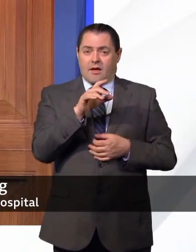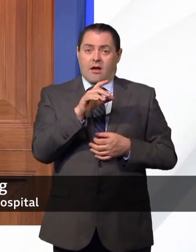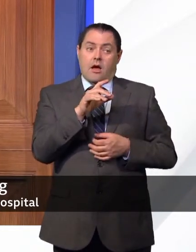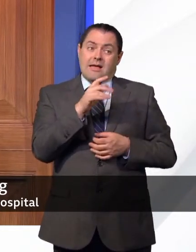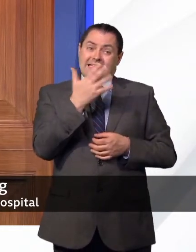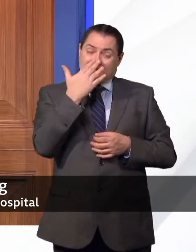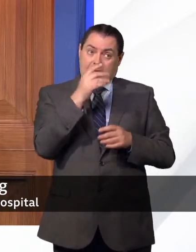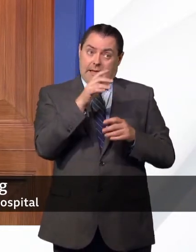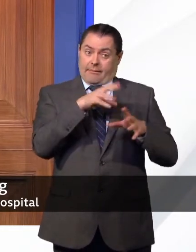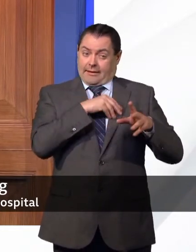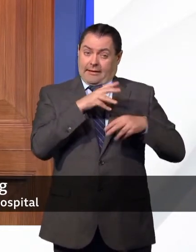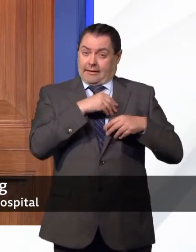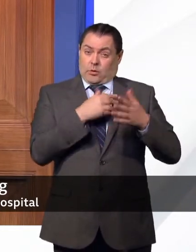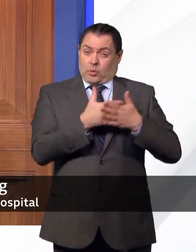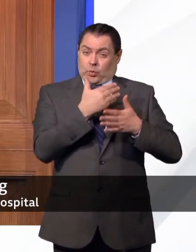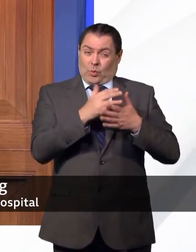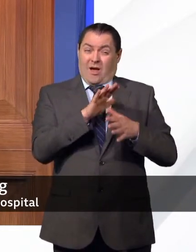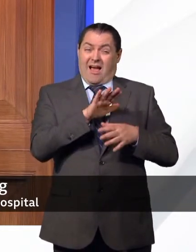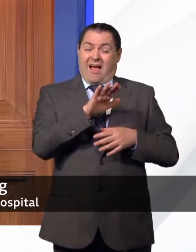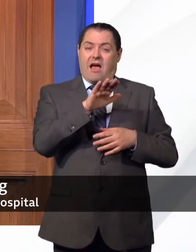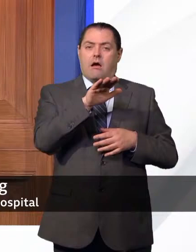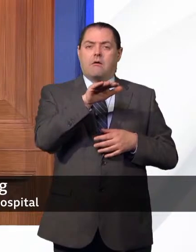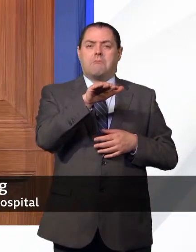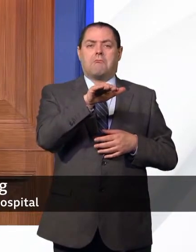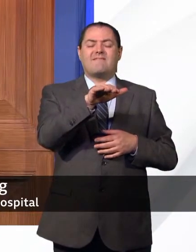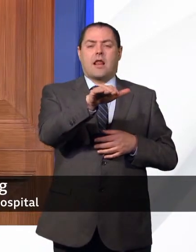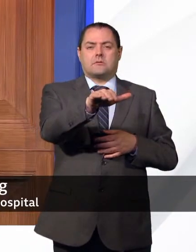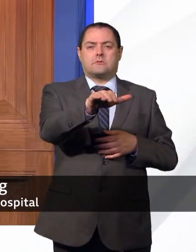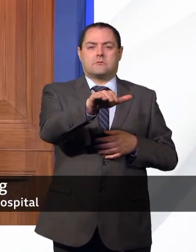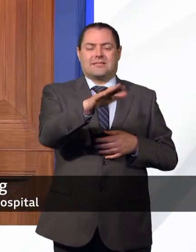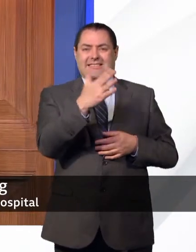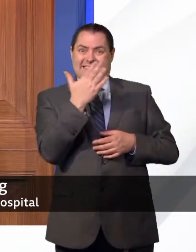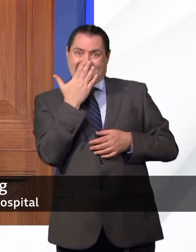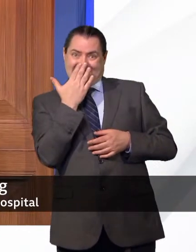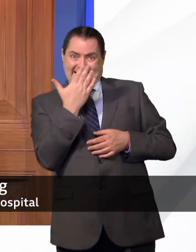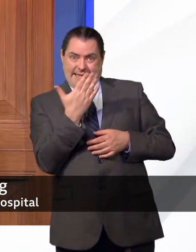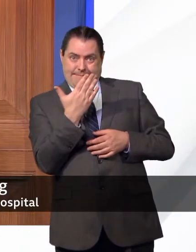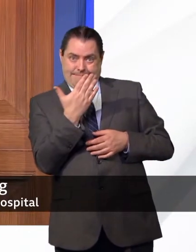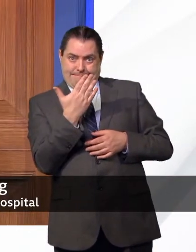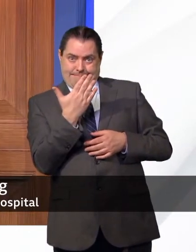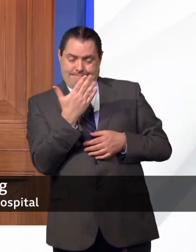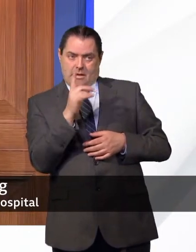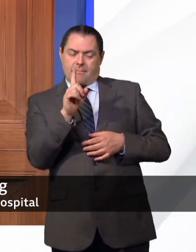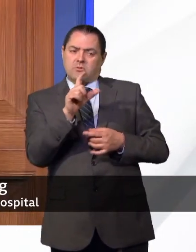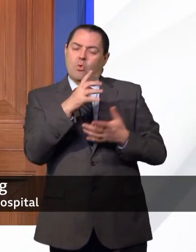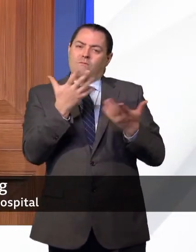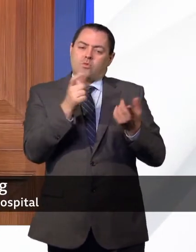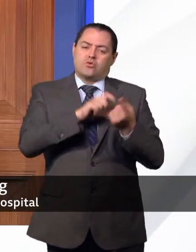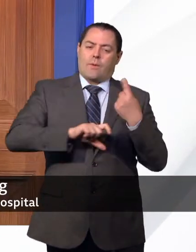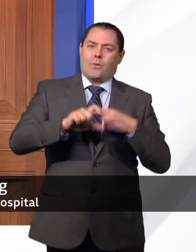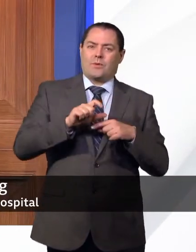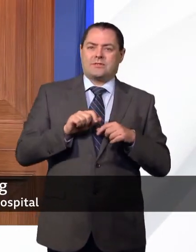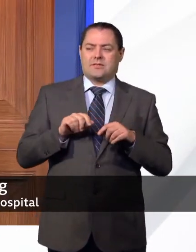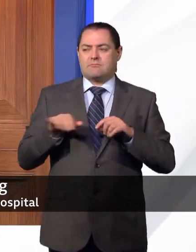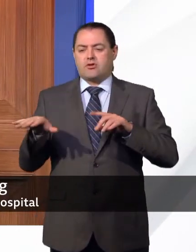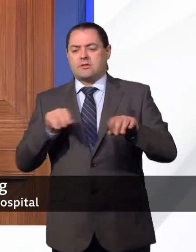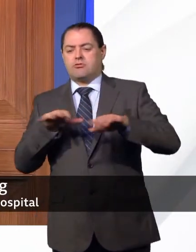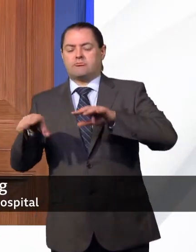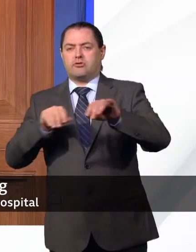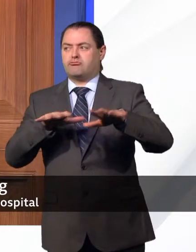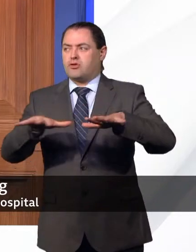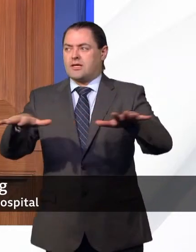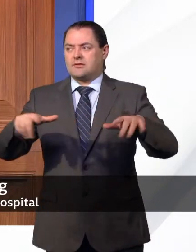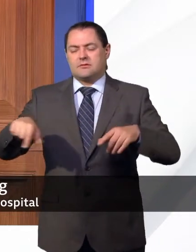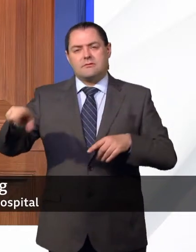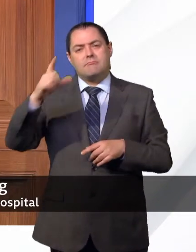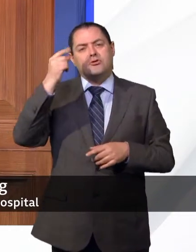as though they are starting to plateau out, but the spillover into community transmission in local areas is an important one. What